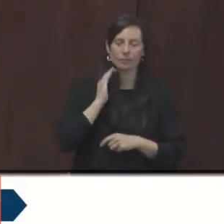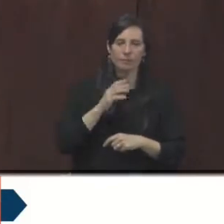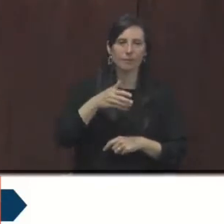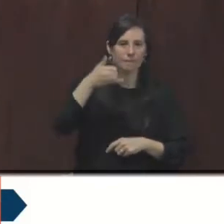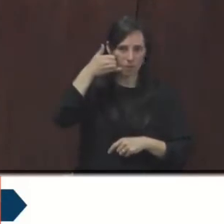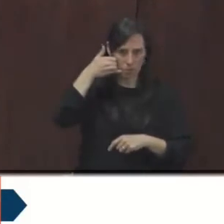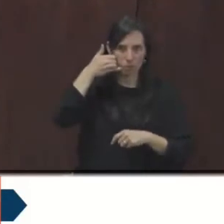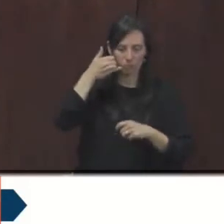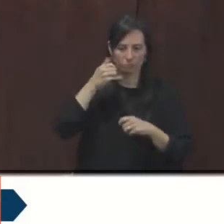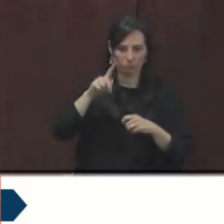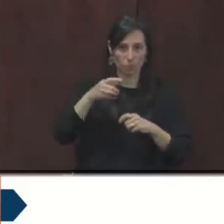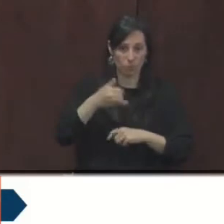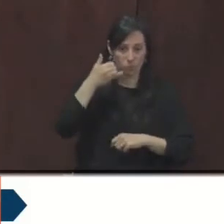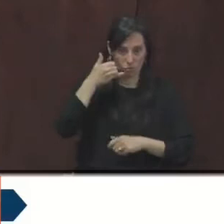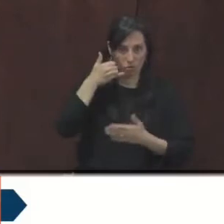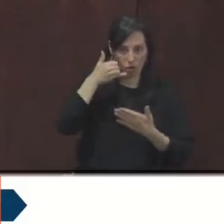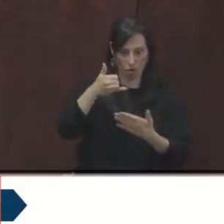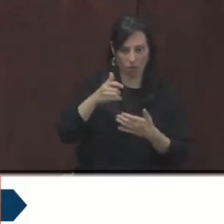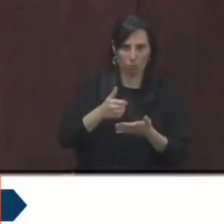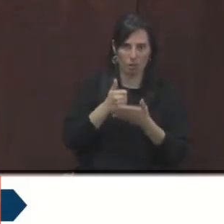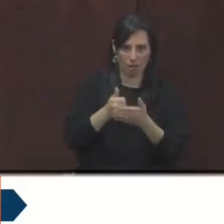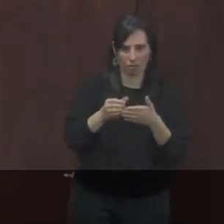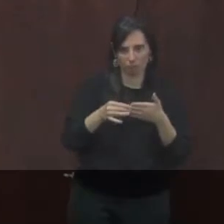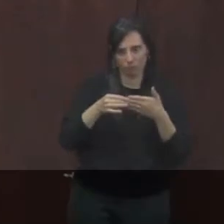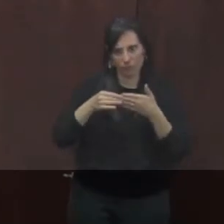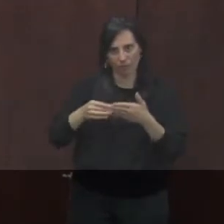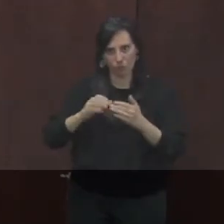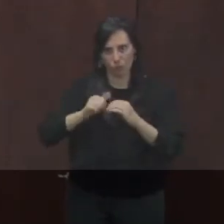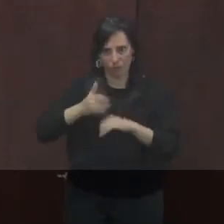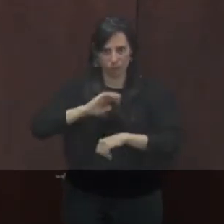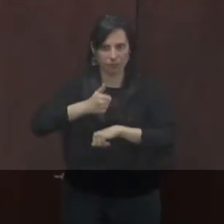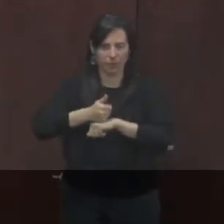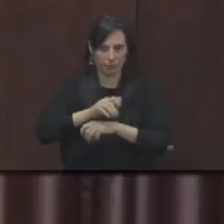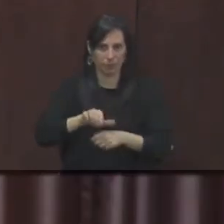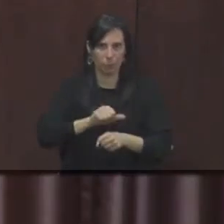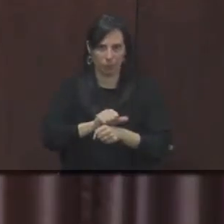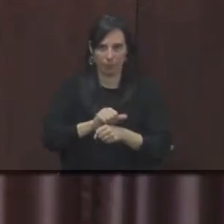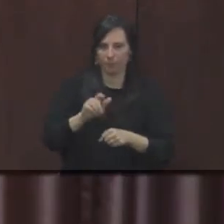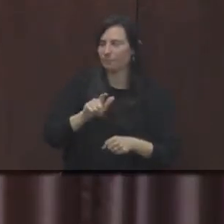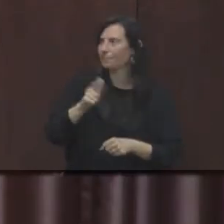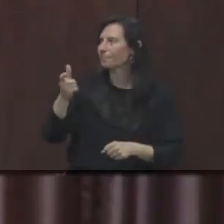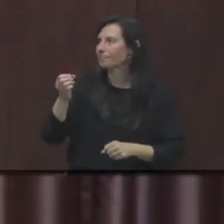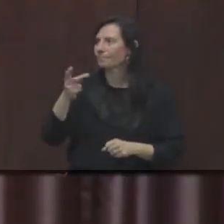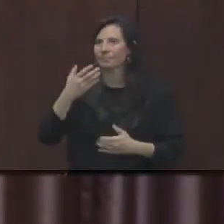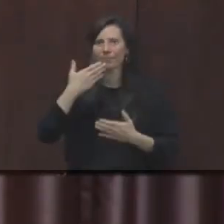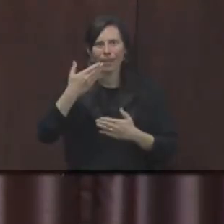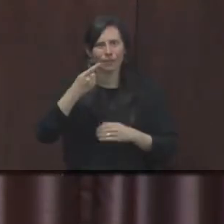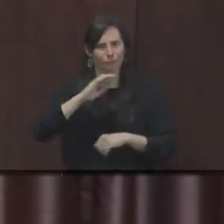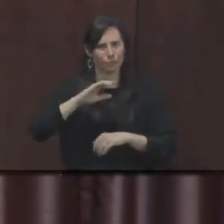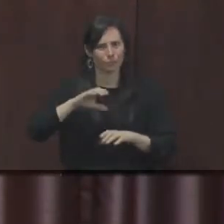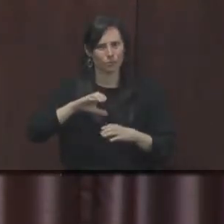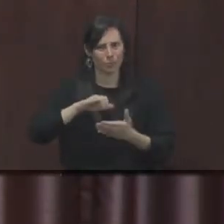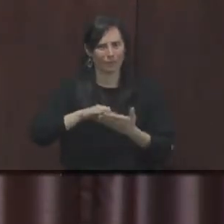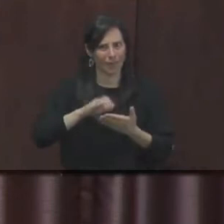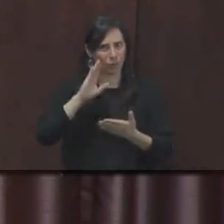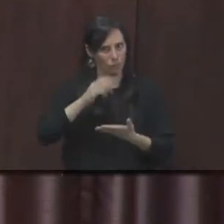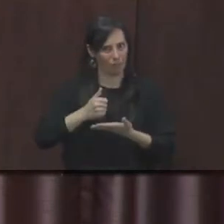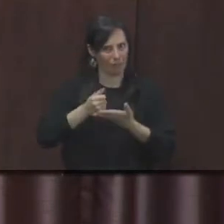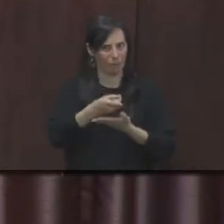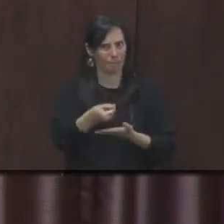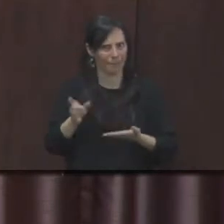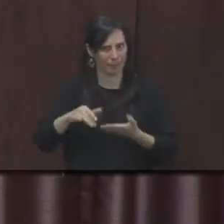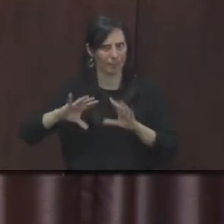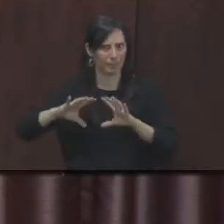their appointment. Thank you for going into a little more detail there. That's great. Yeah. A couple more quick questions. Again, this is just a